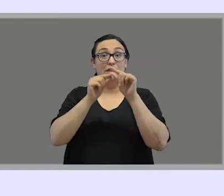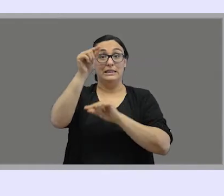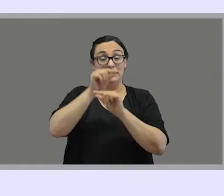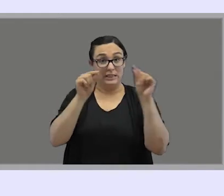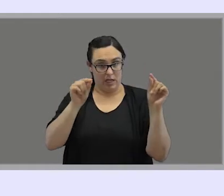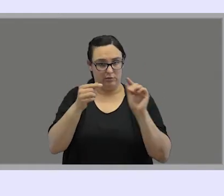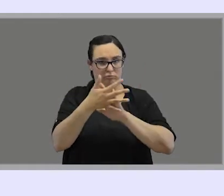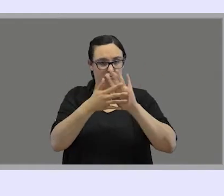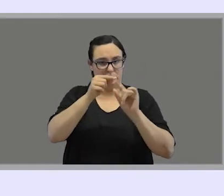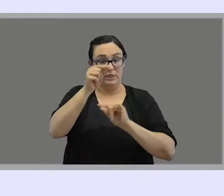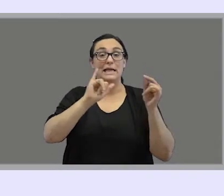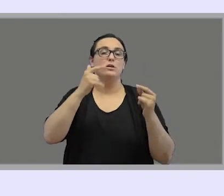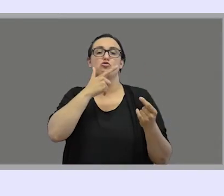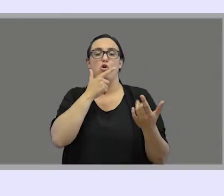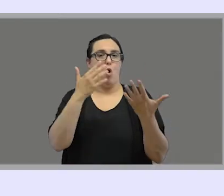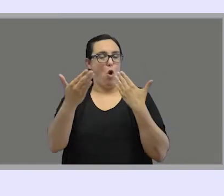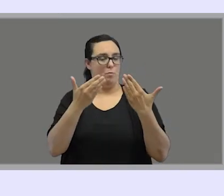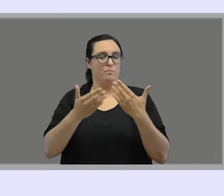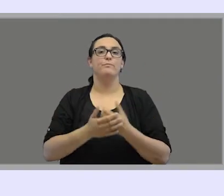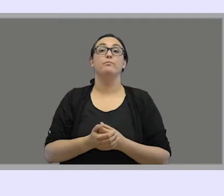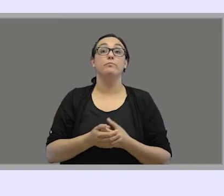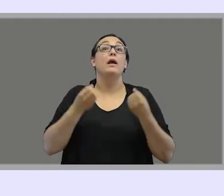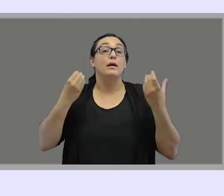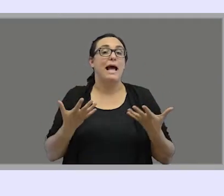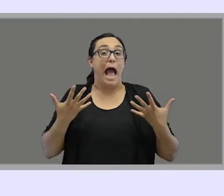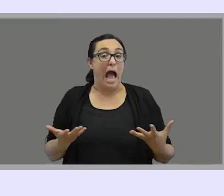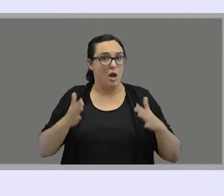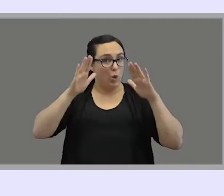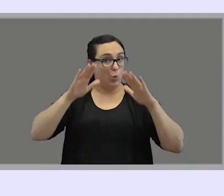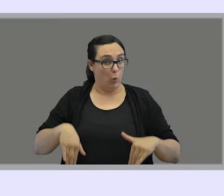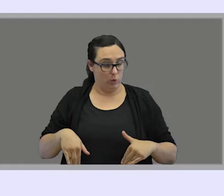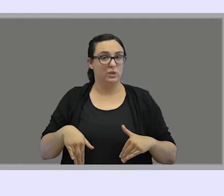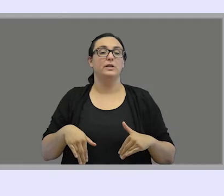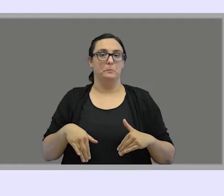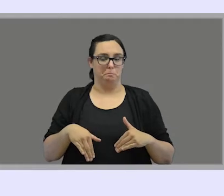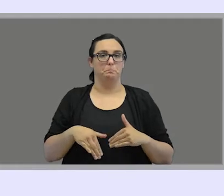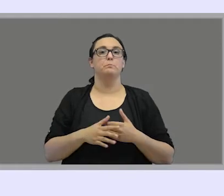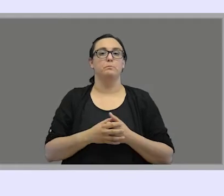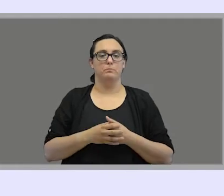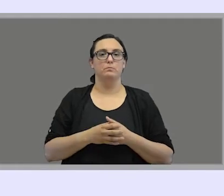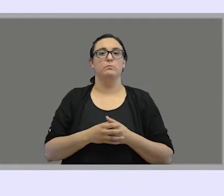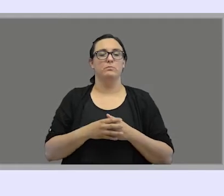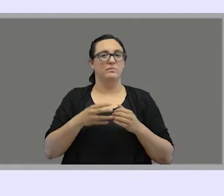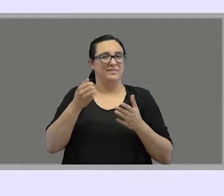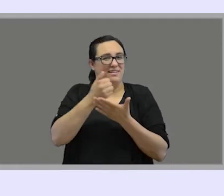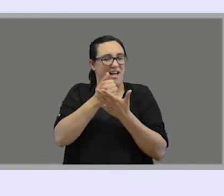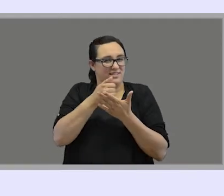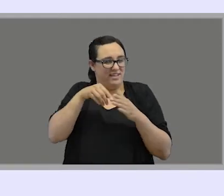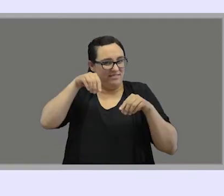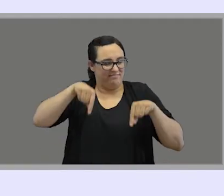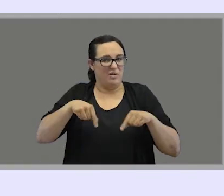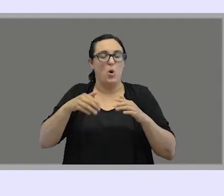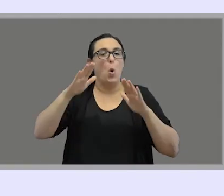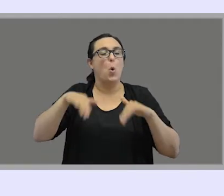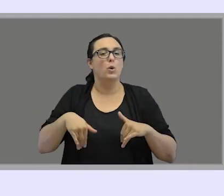signs and the color contrast. So, in the last section of this part of our lesson, we will talk about